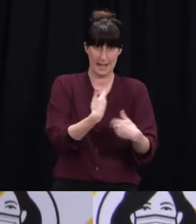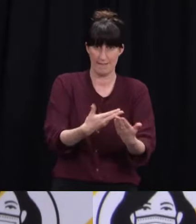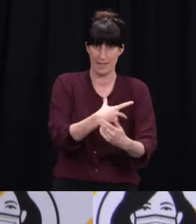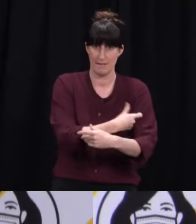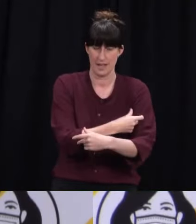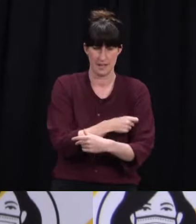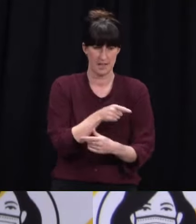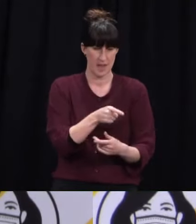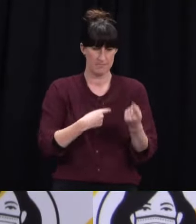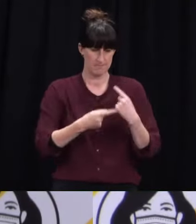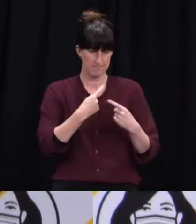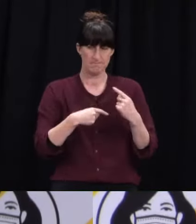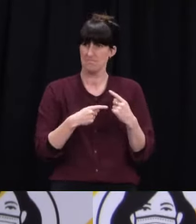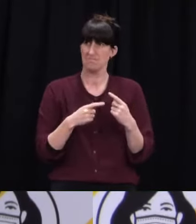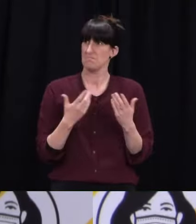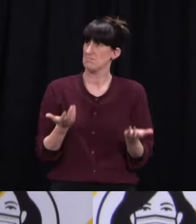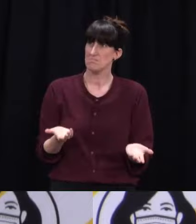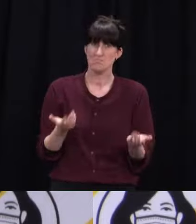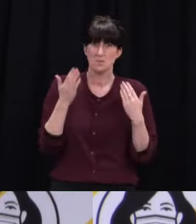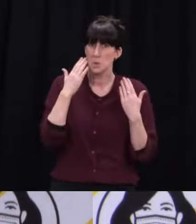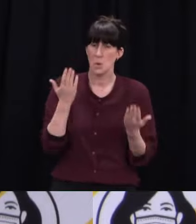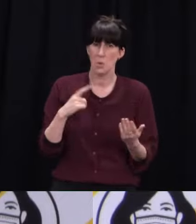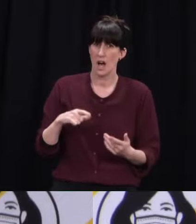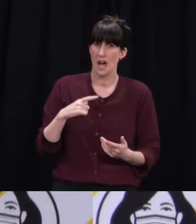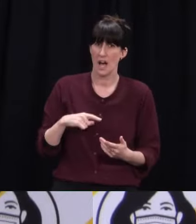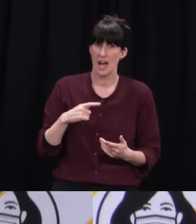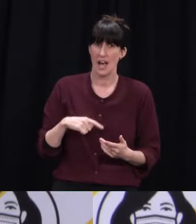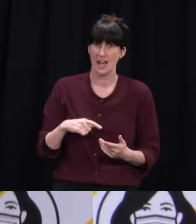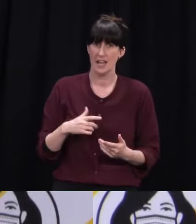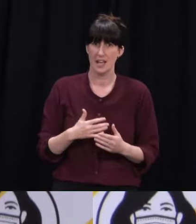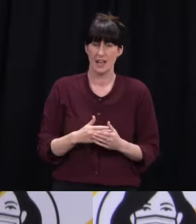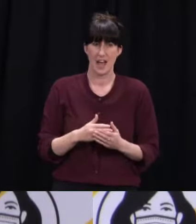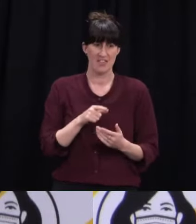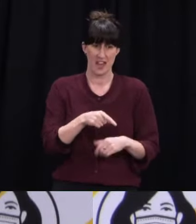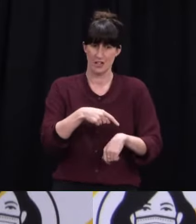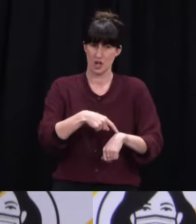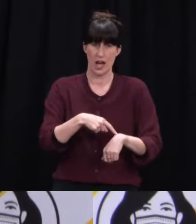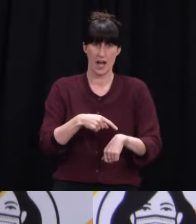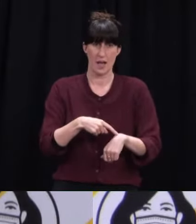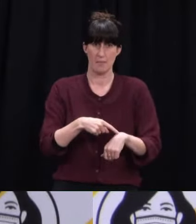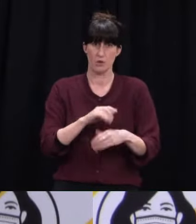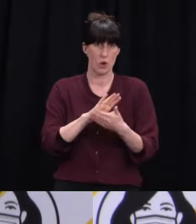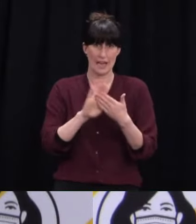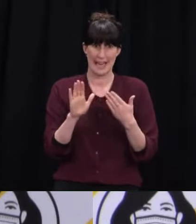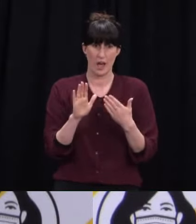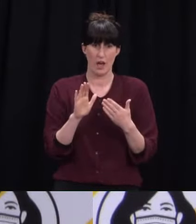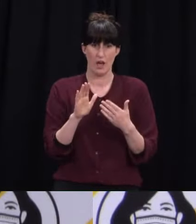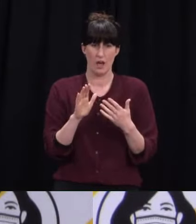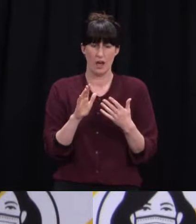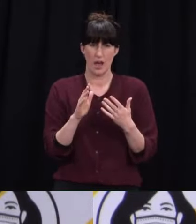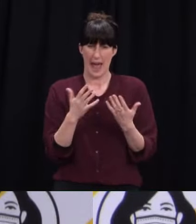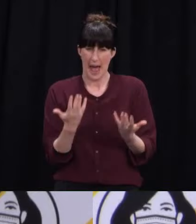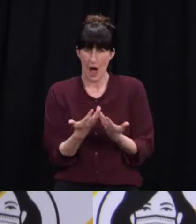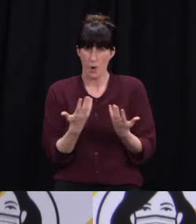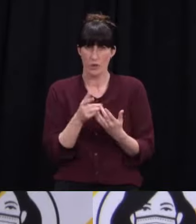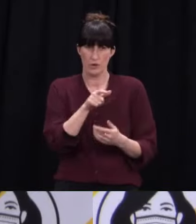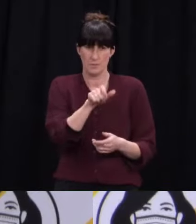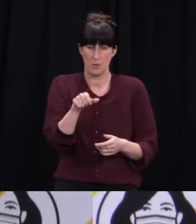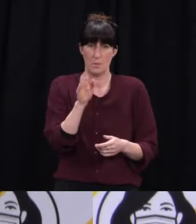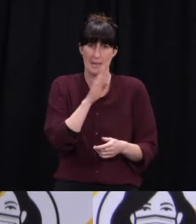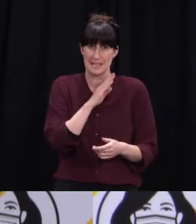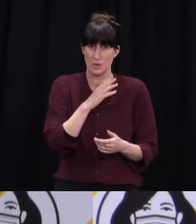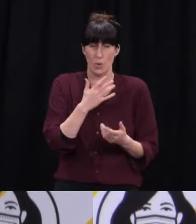leftover vials. So it was not clear that, in fact, anyone had missed out. So there's been a thorough investigation into that. In the meantime, not